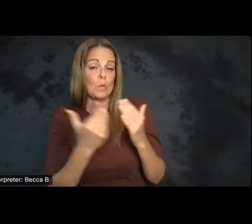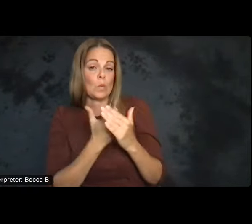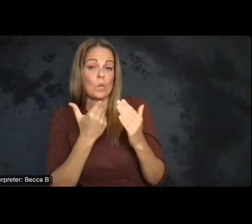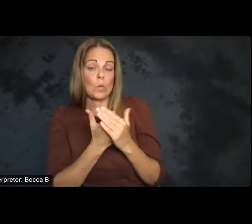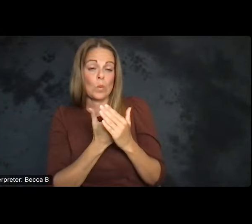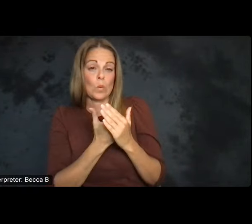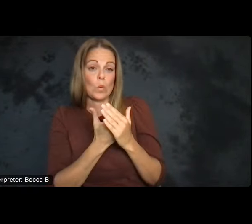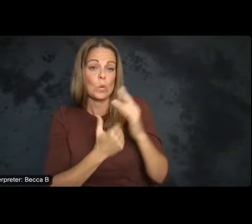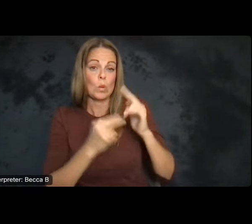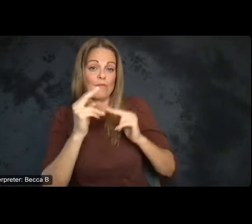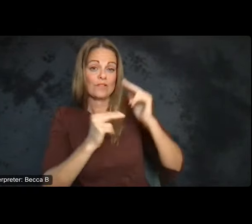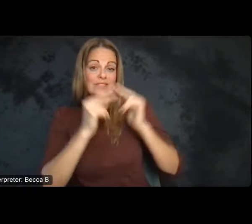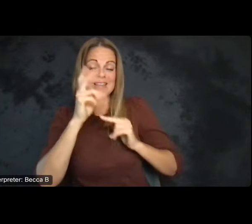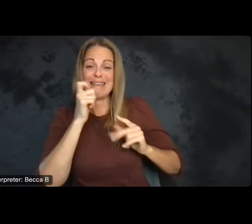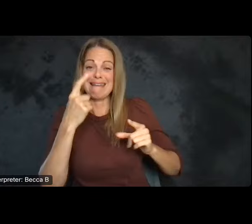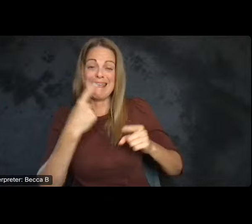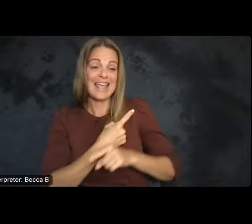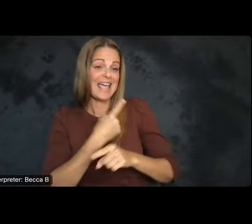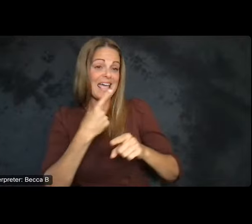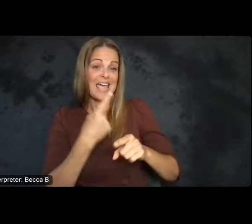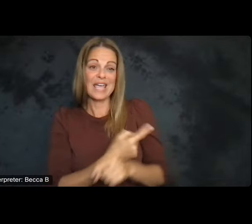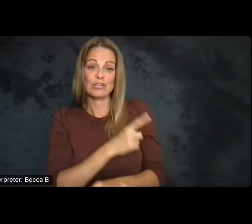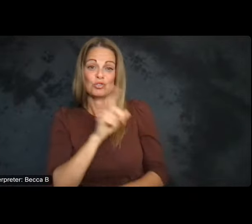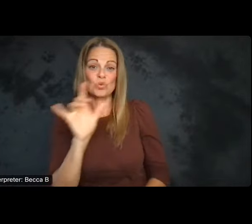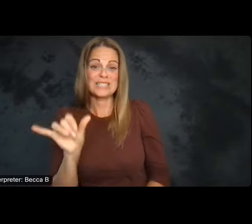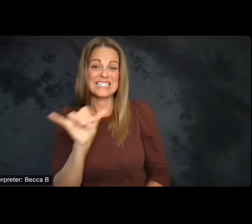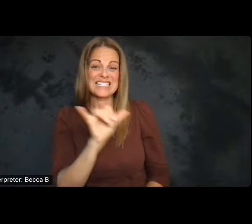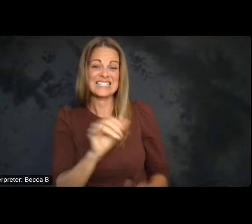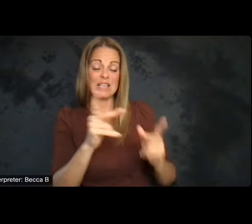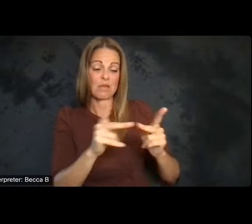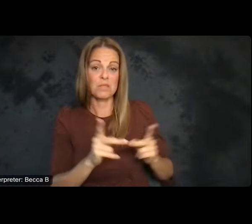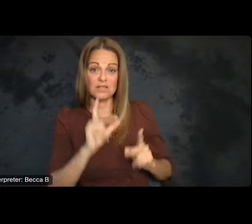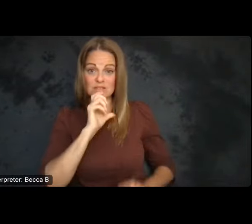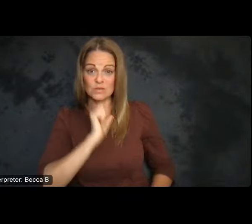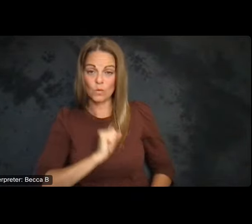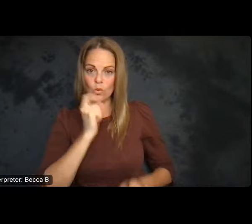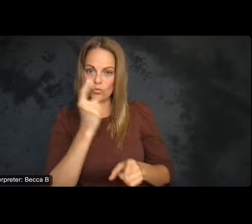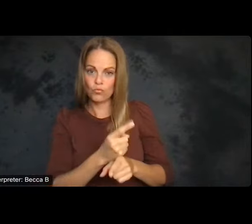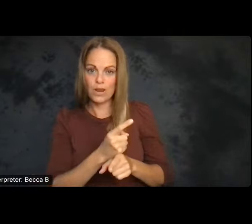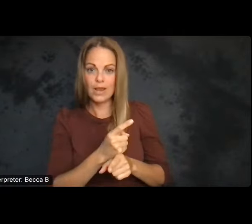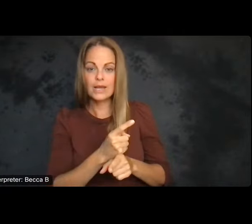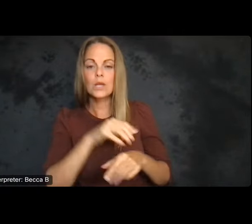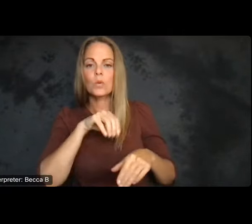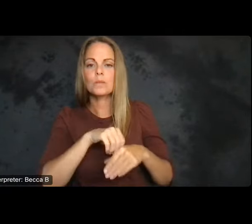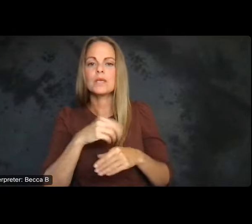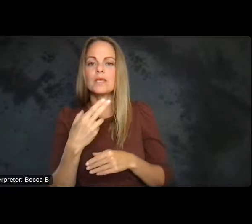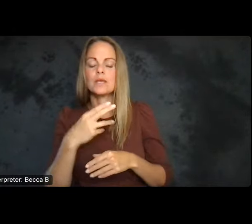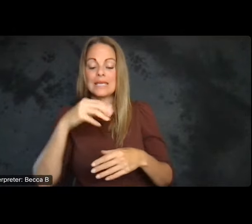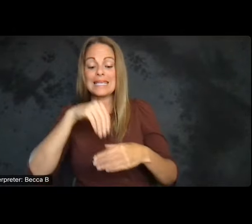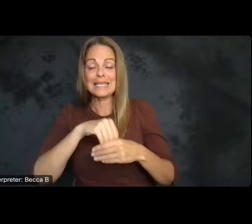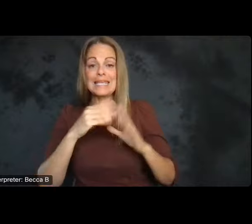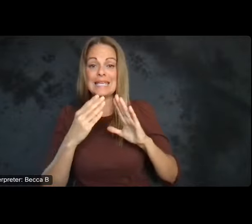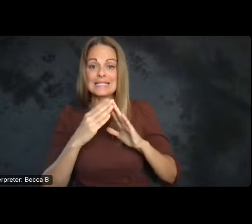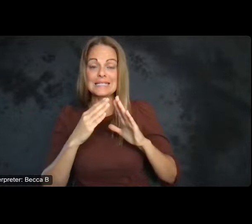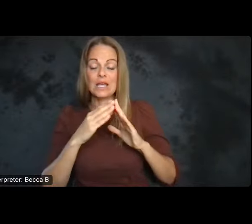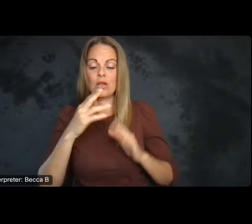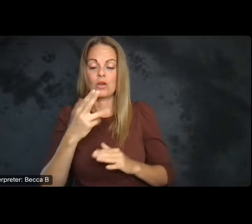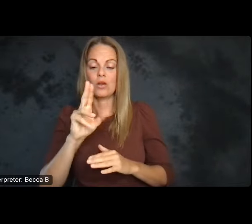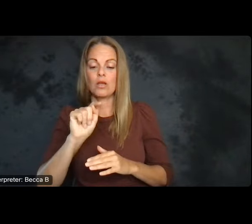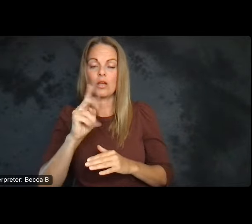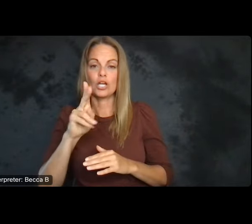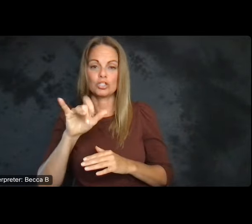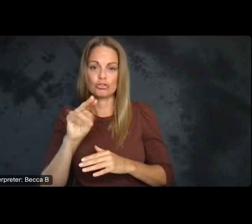not actually be on the same site as the old. It would be in Hutchinson on land that's